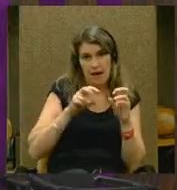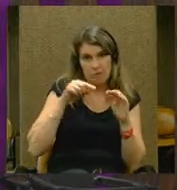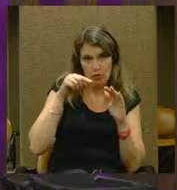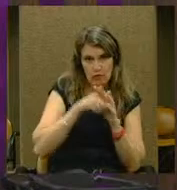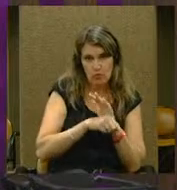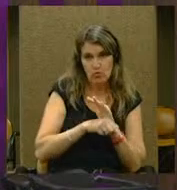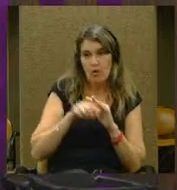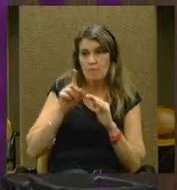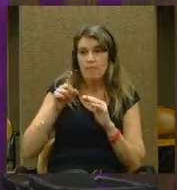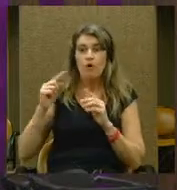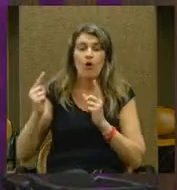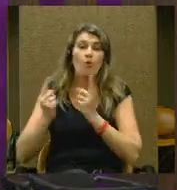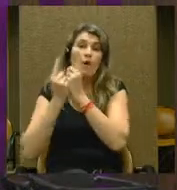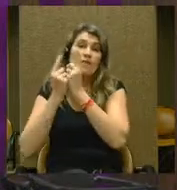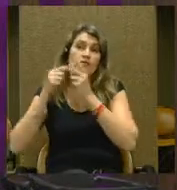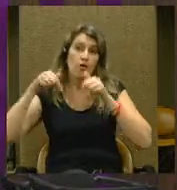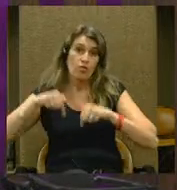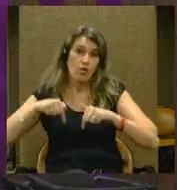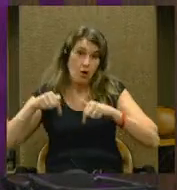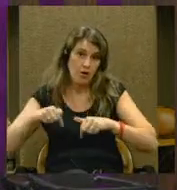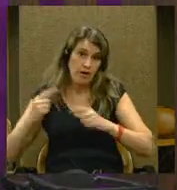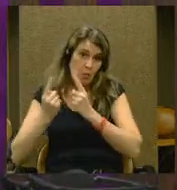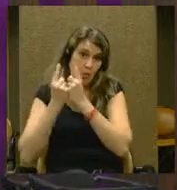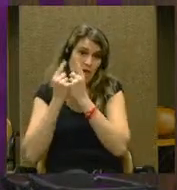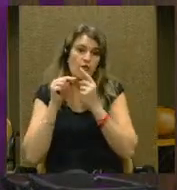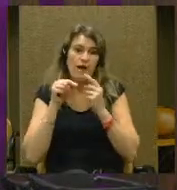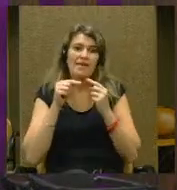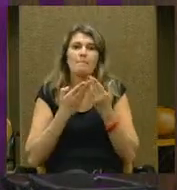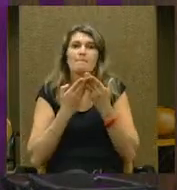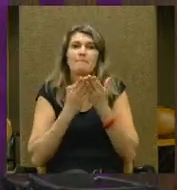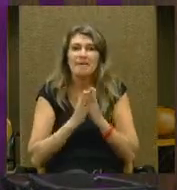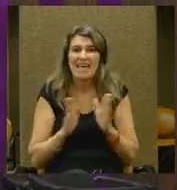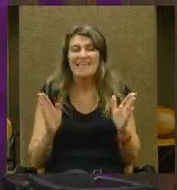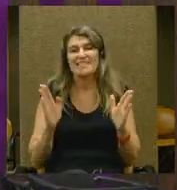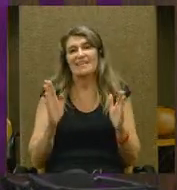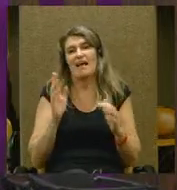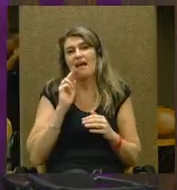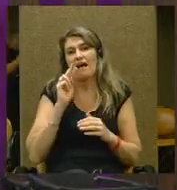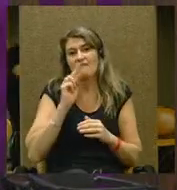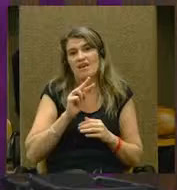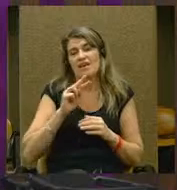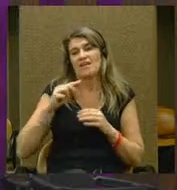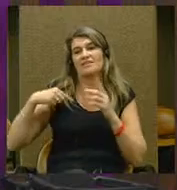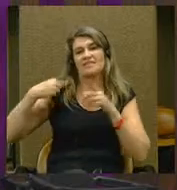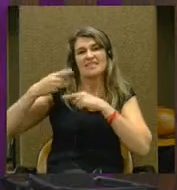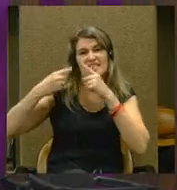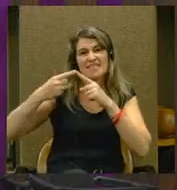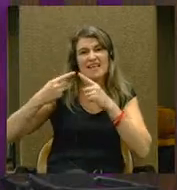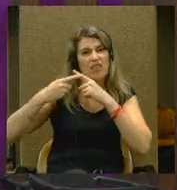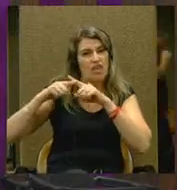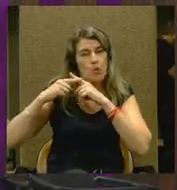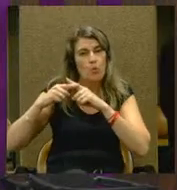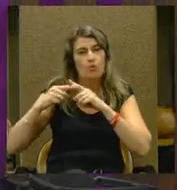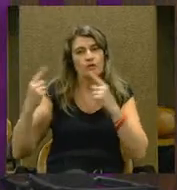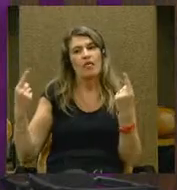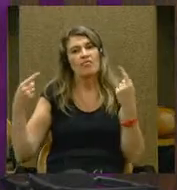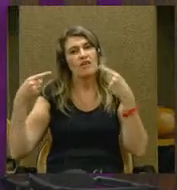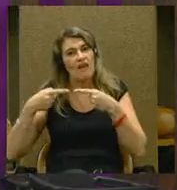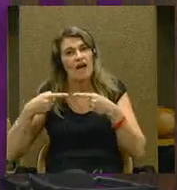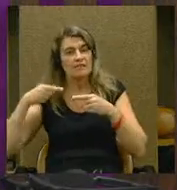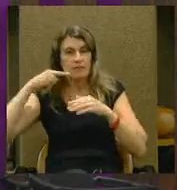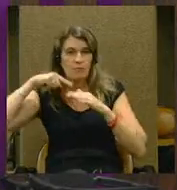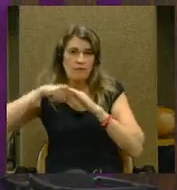topics. We want this meeting to be a starting point to continue